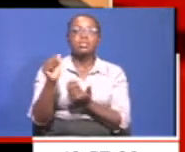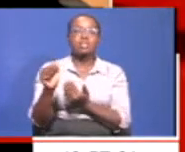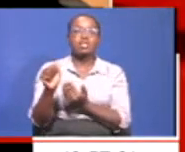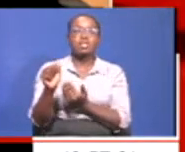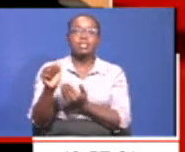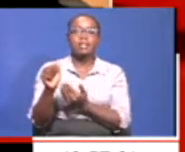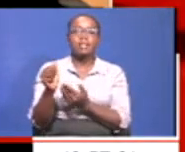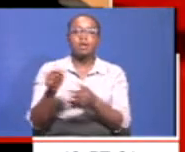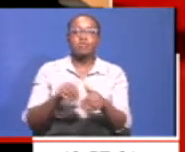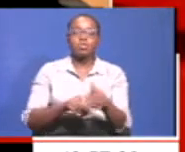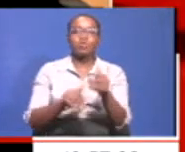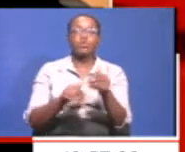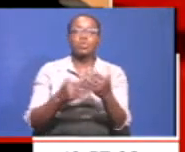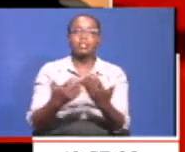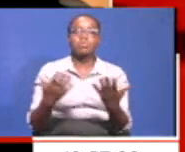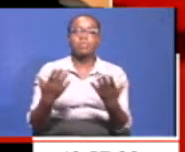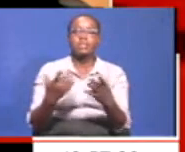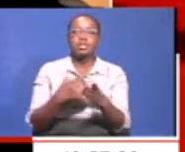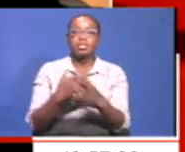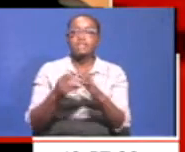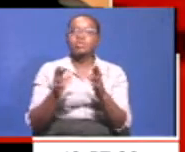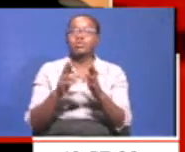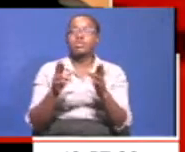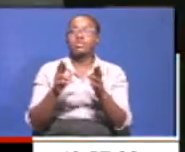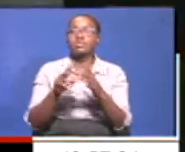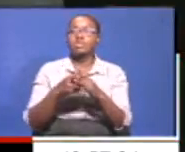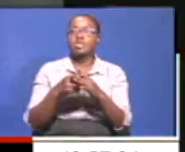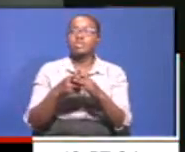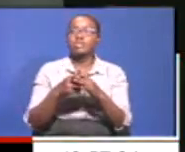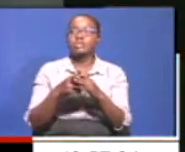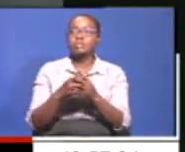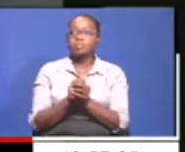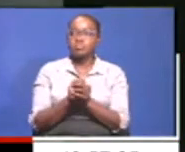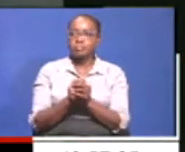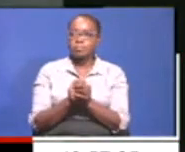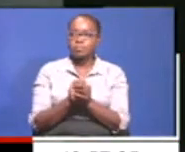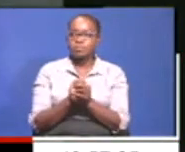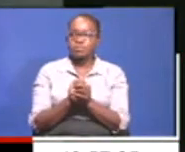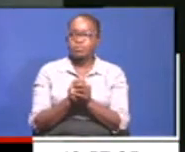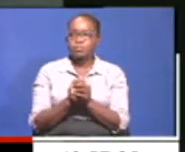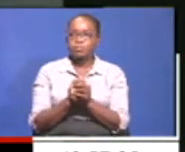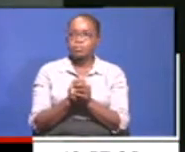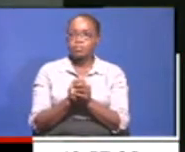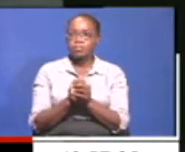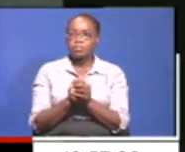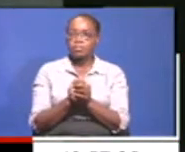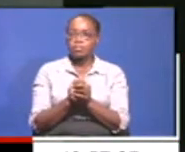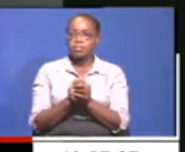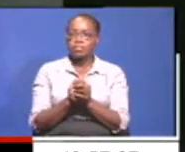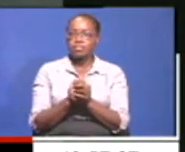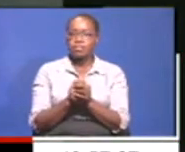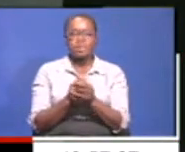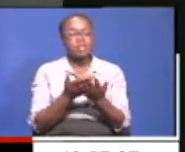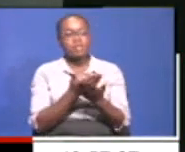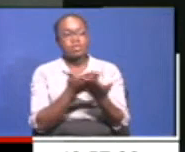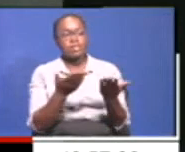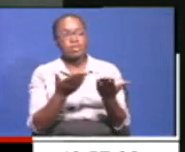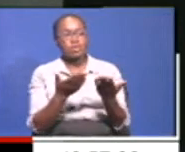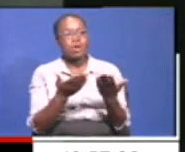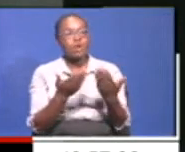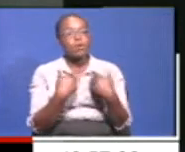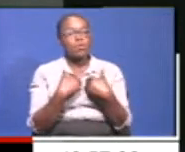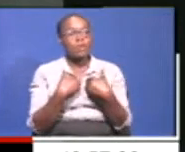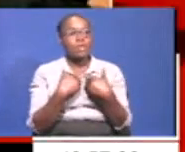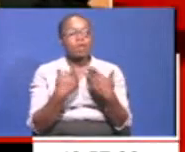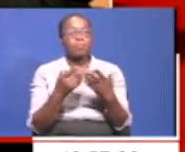we take over for the recce. We are supposed to start with Loldia. All right. Well, Loldia is also where we're going to have